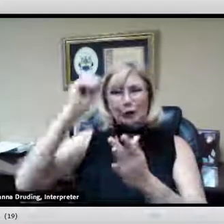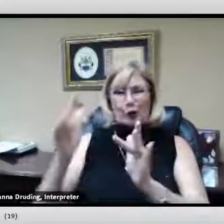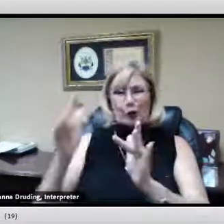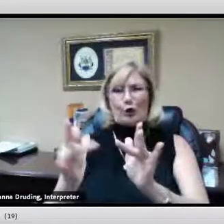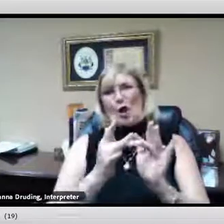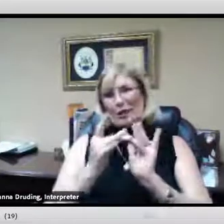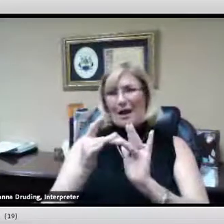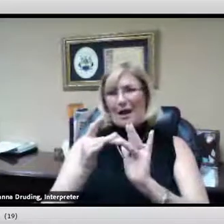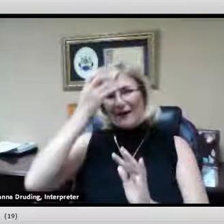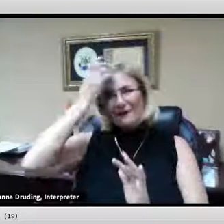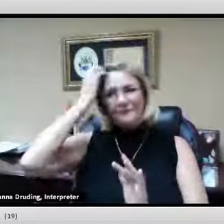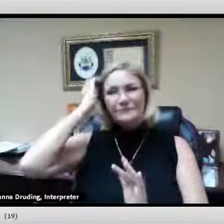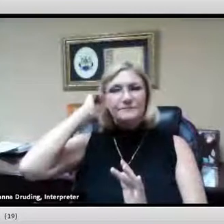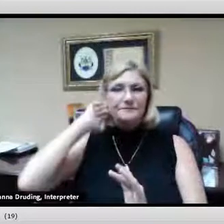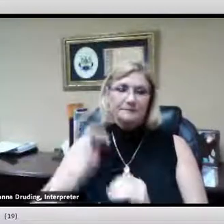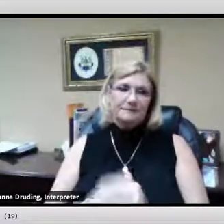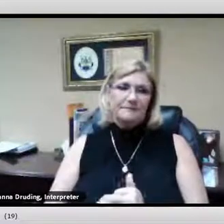with online tutorials.